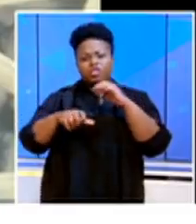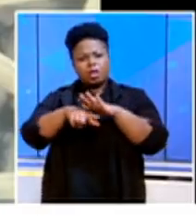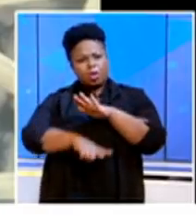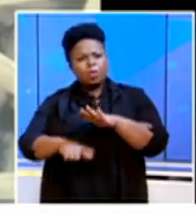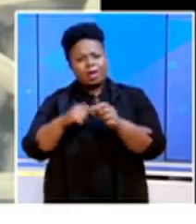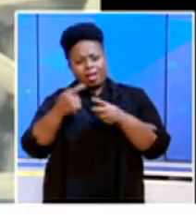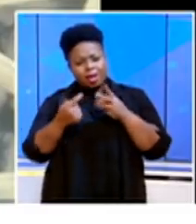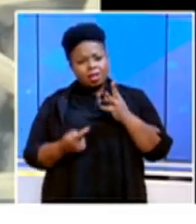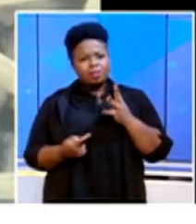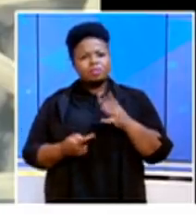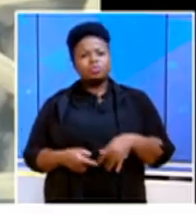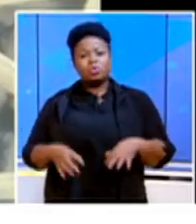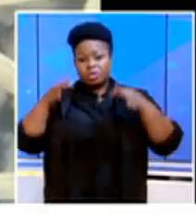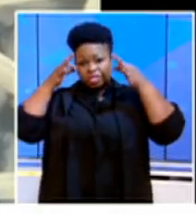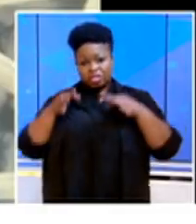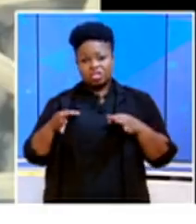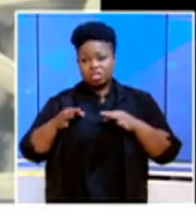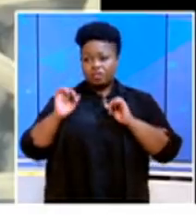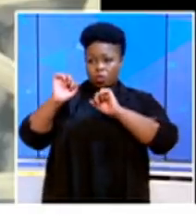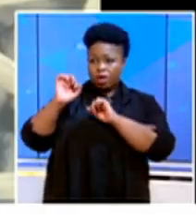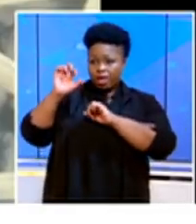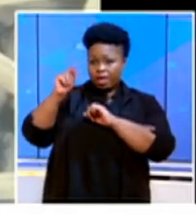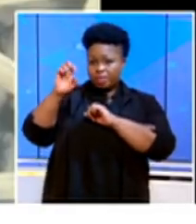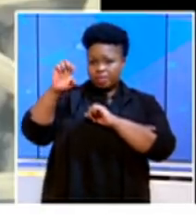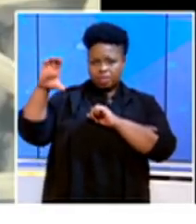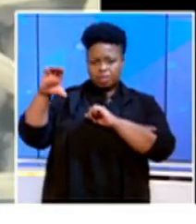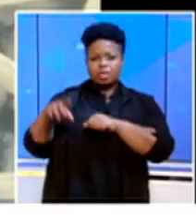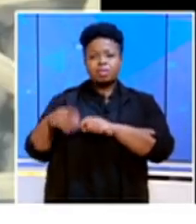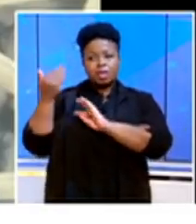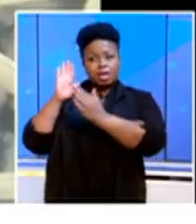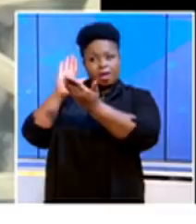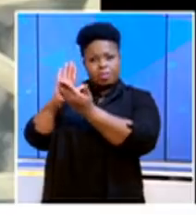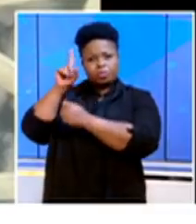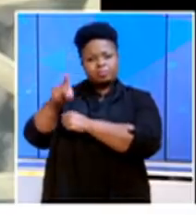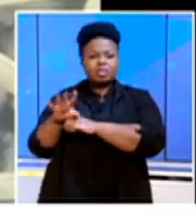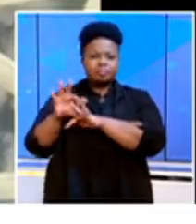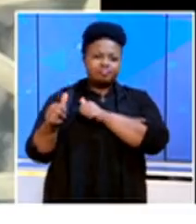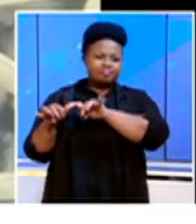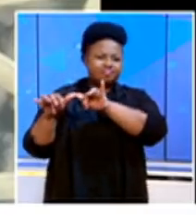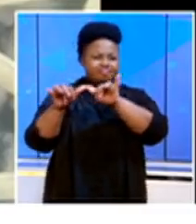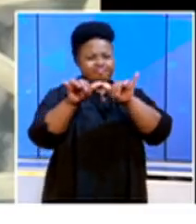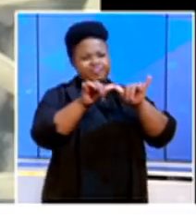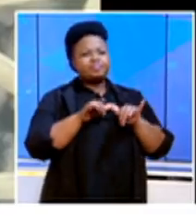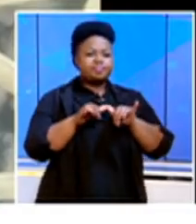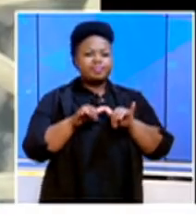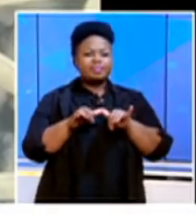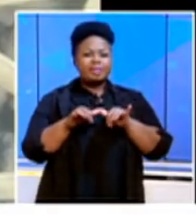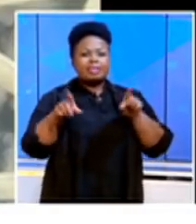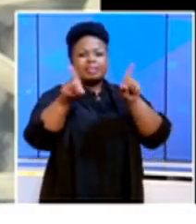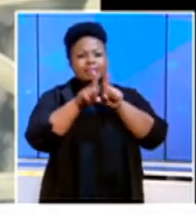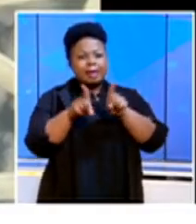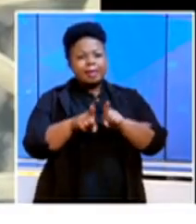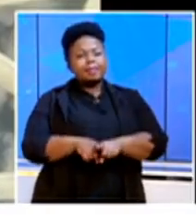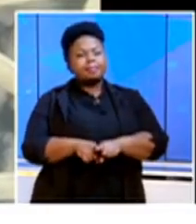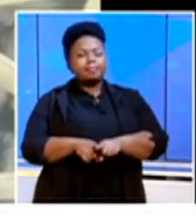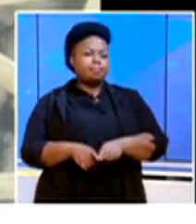and operationalizes its own decisions, its approach must at all times be consistent and be of a